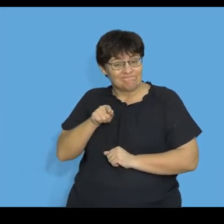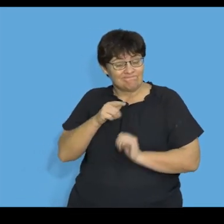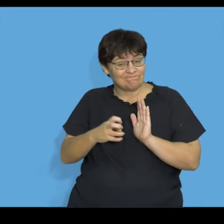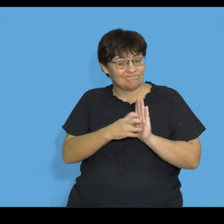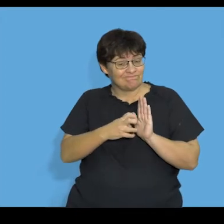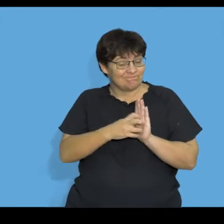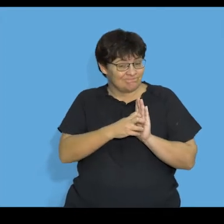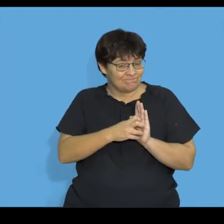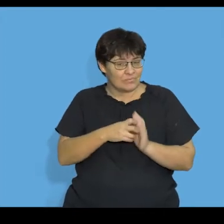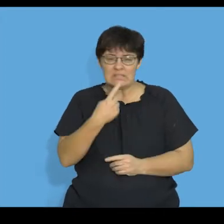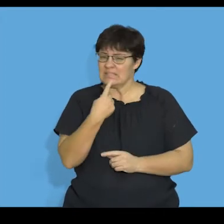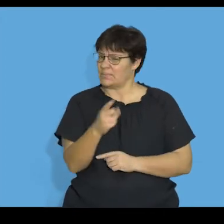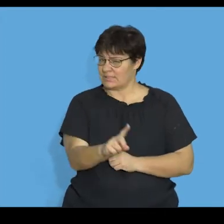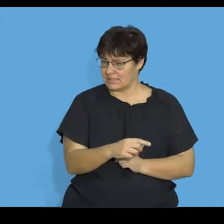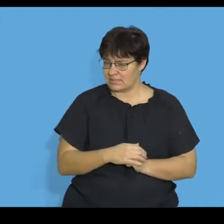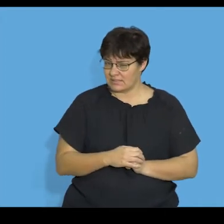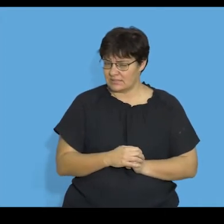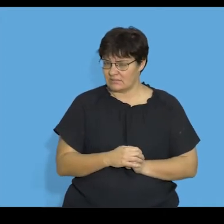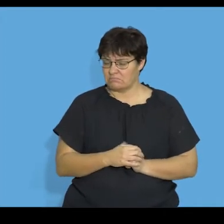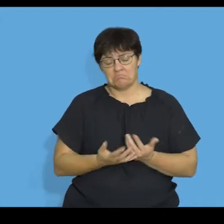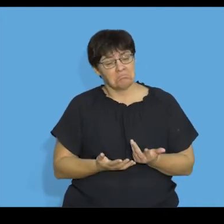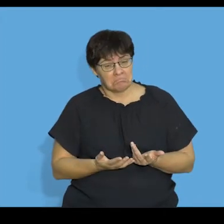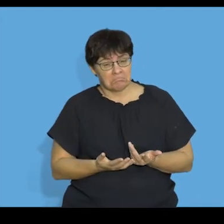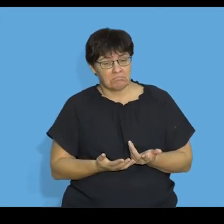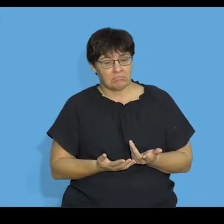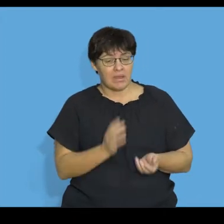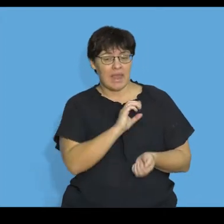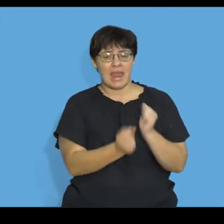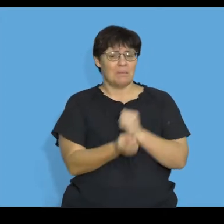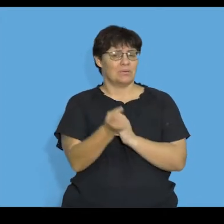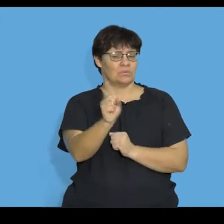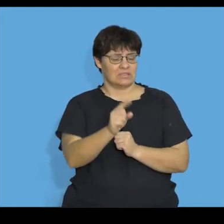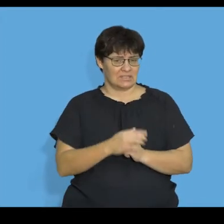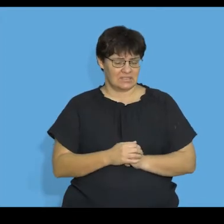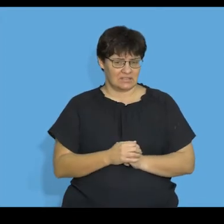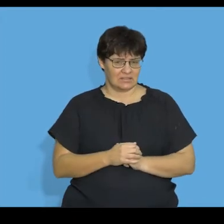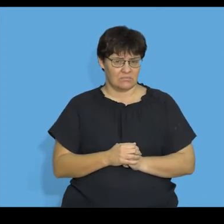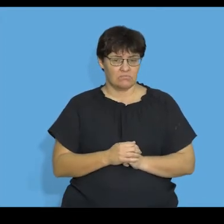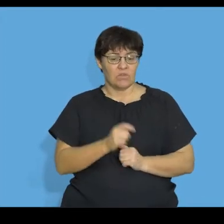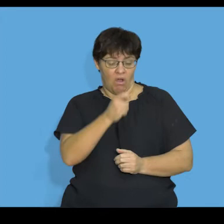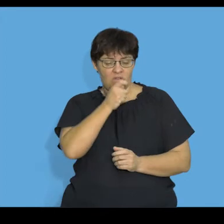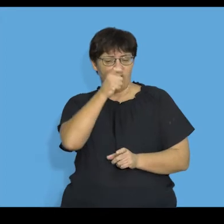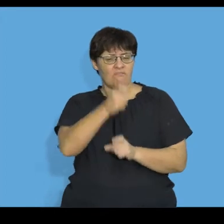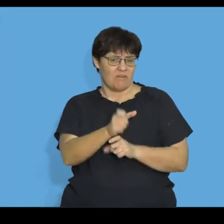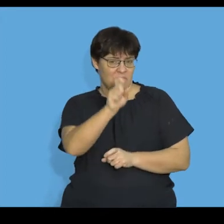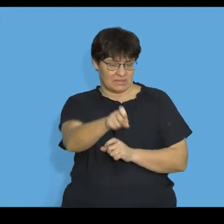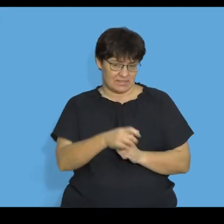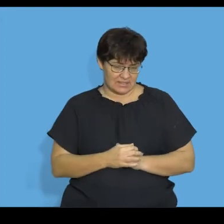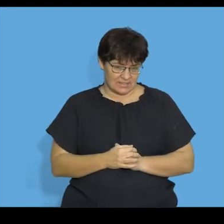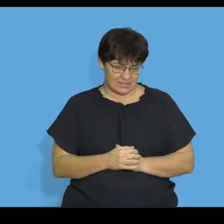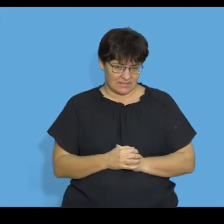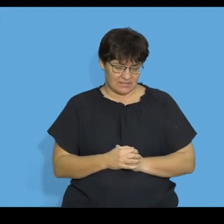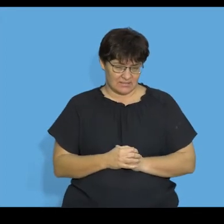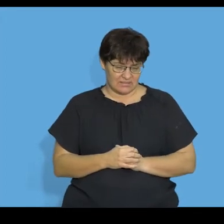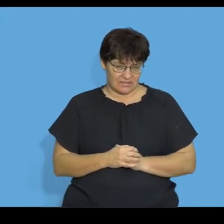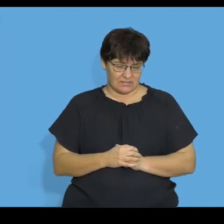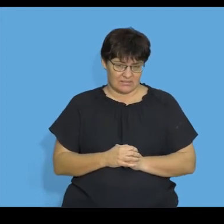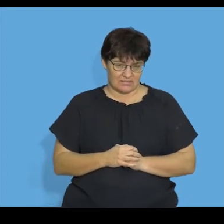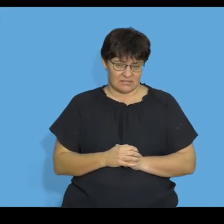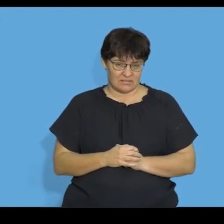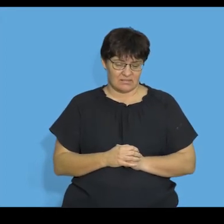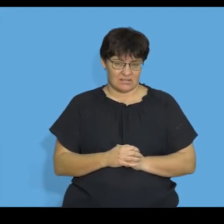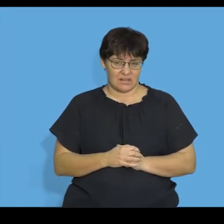what we're going to say is let's predict what will happen, and we're just going to confirm our prediction if we move the north pole in